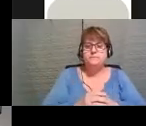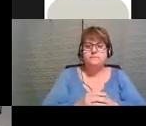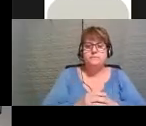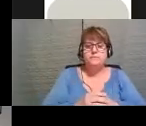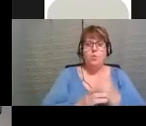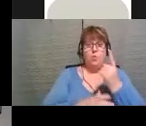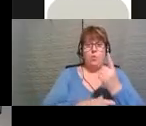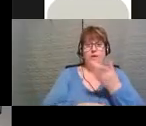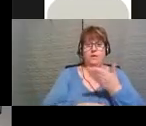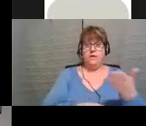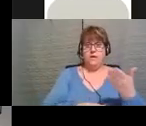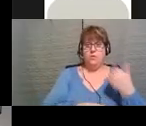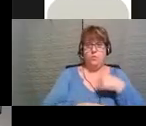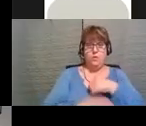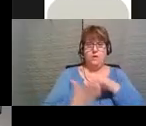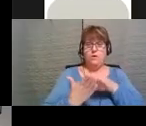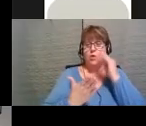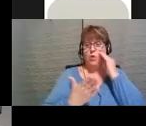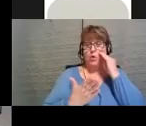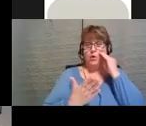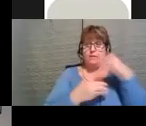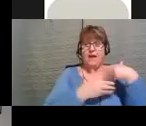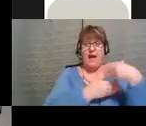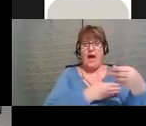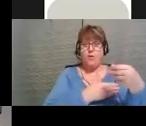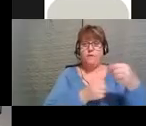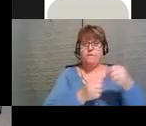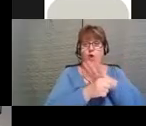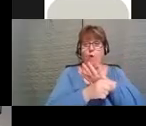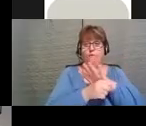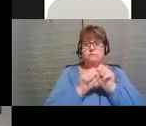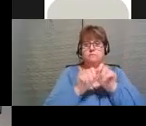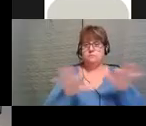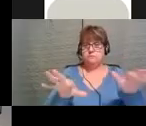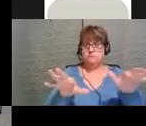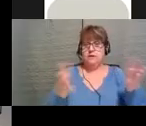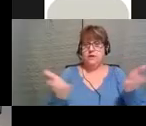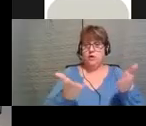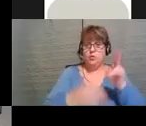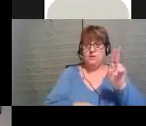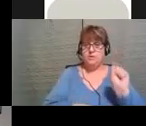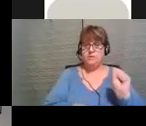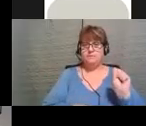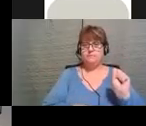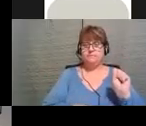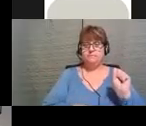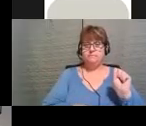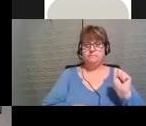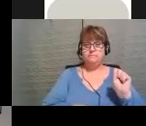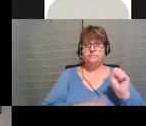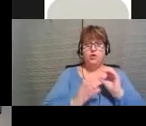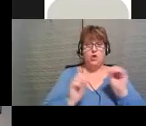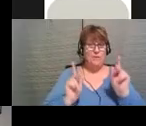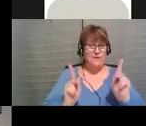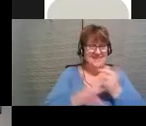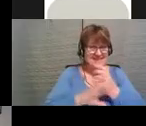of the things that we have learned coming out of the COVID epidemic in the United States is that no one is safe